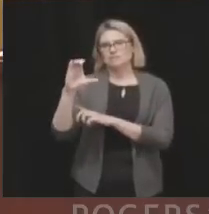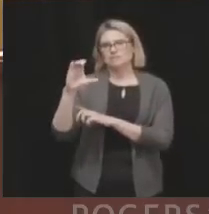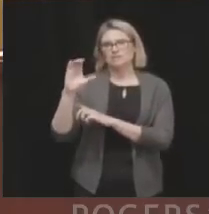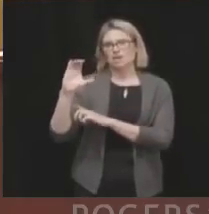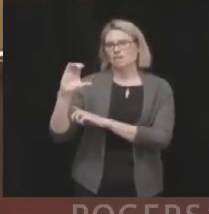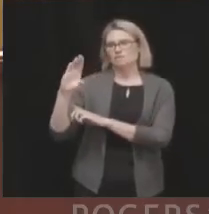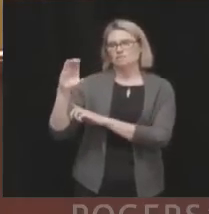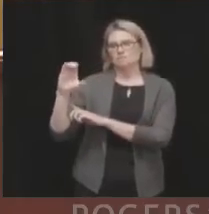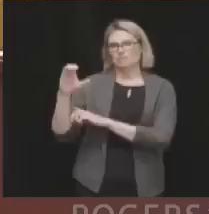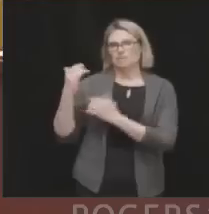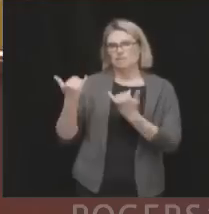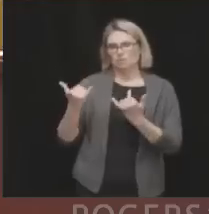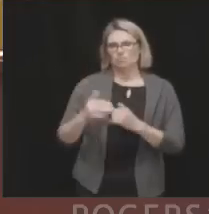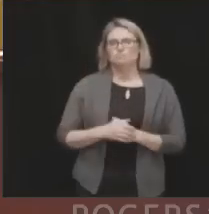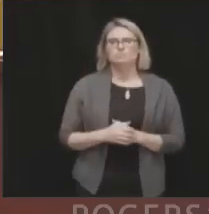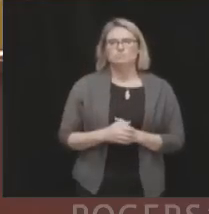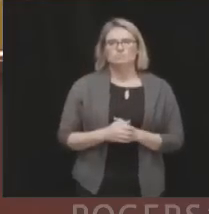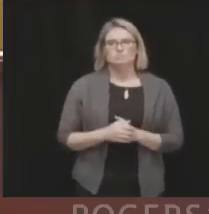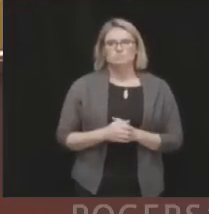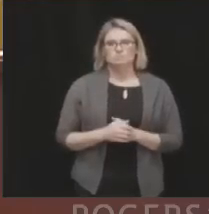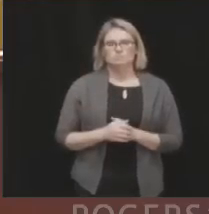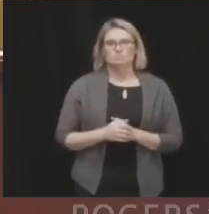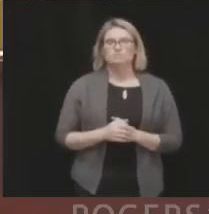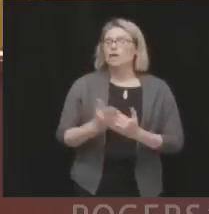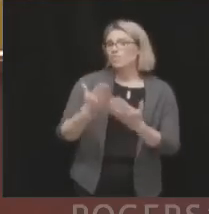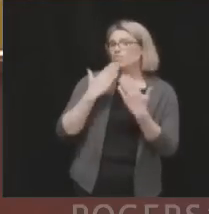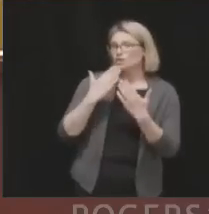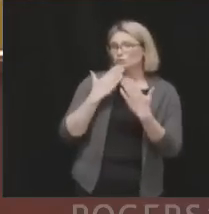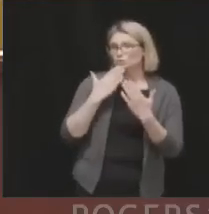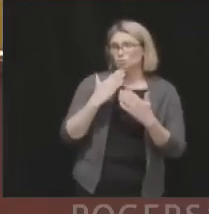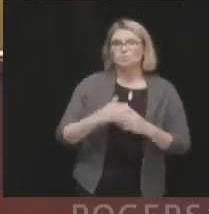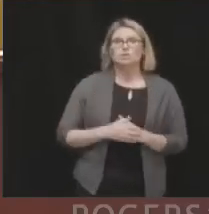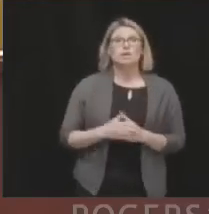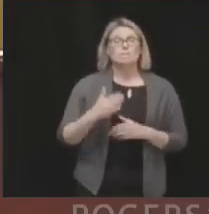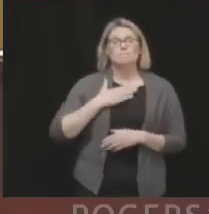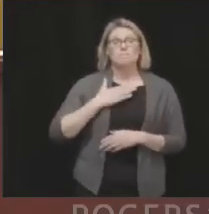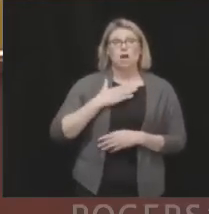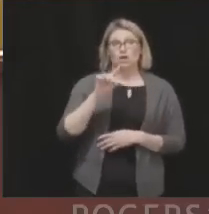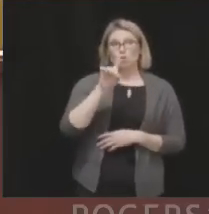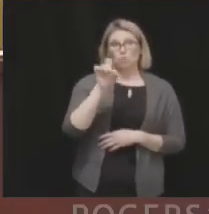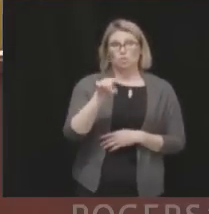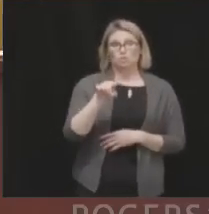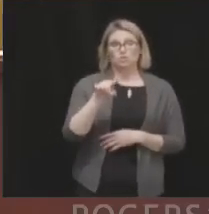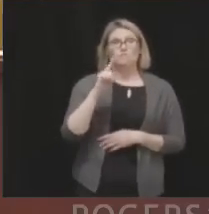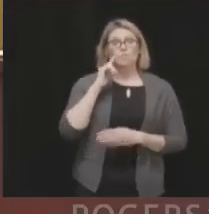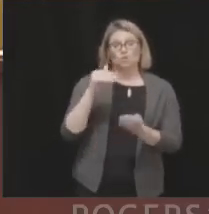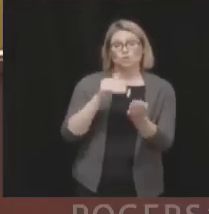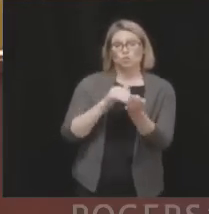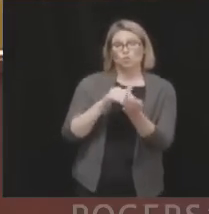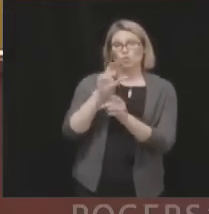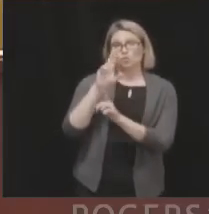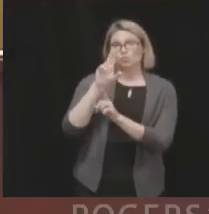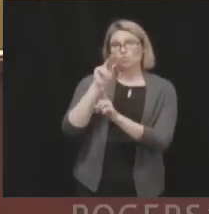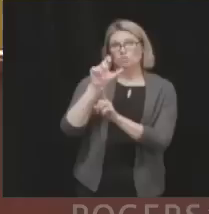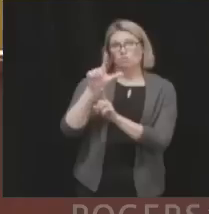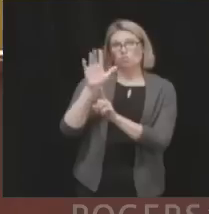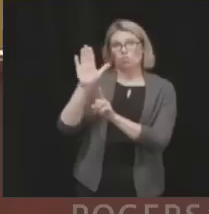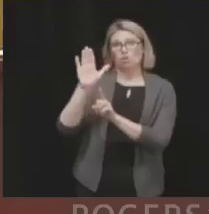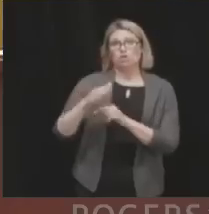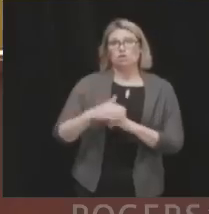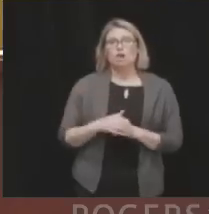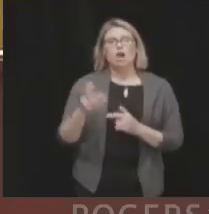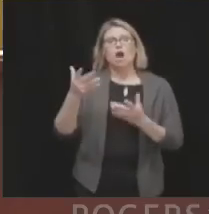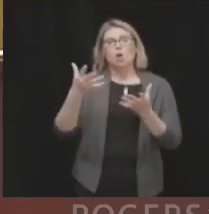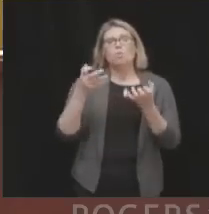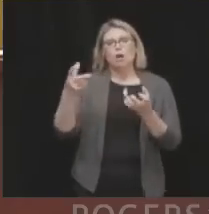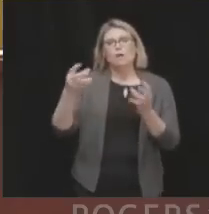will be required, including the technology apps that you will be using? So as we have moved through